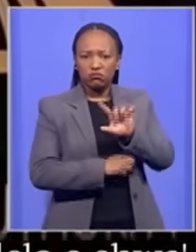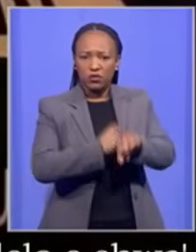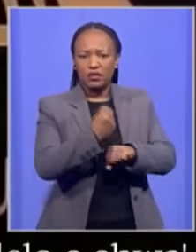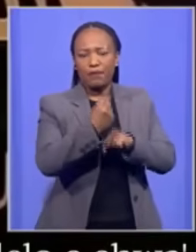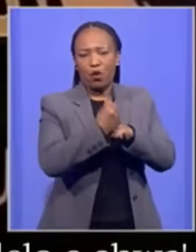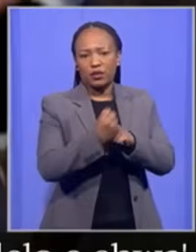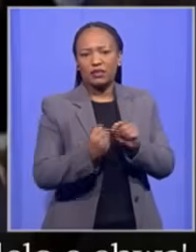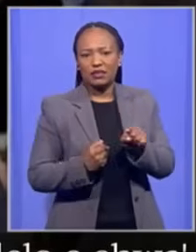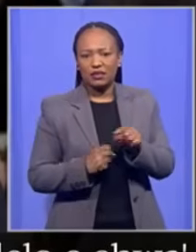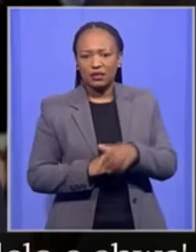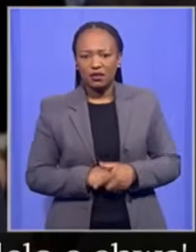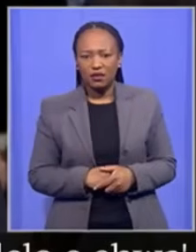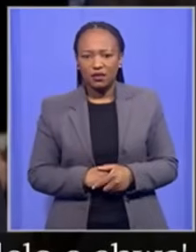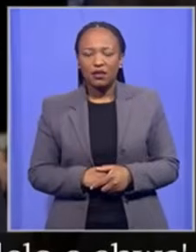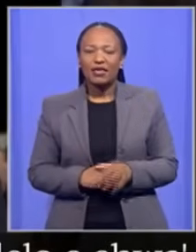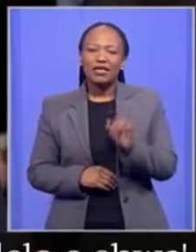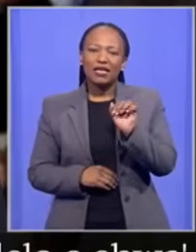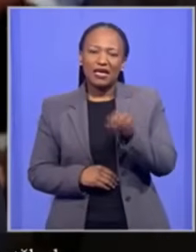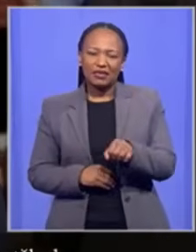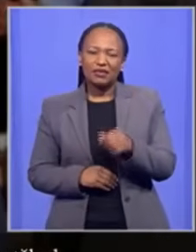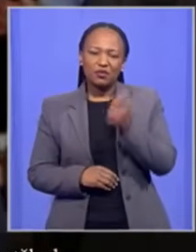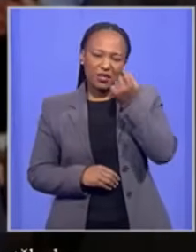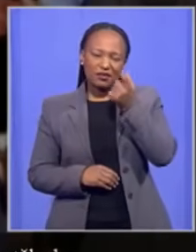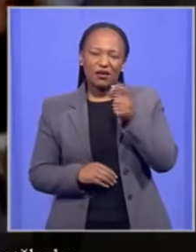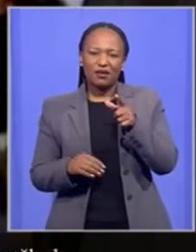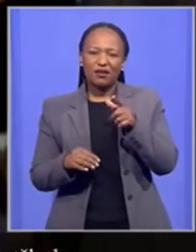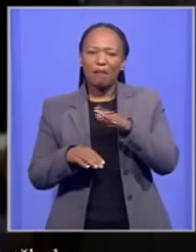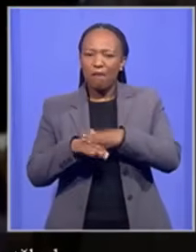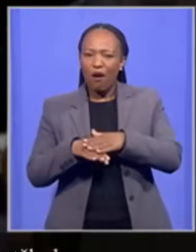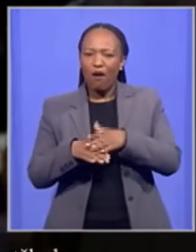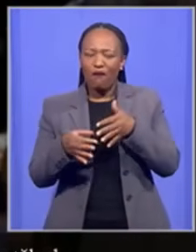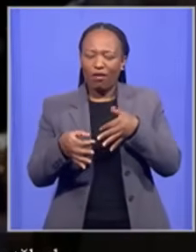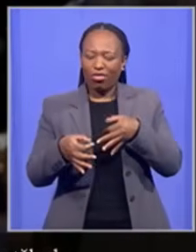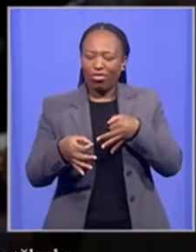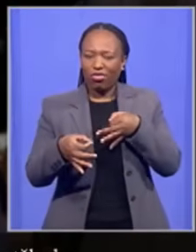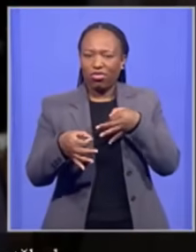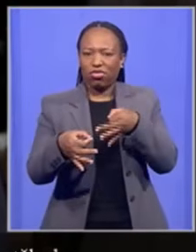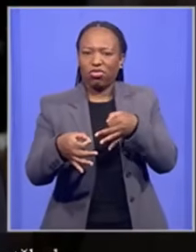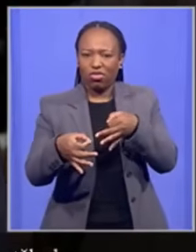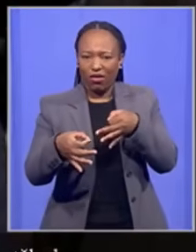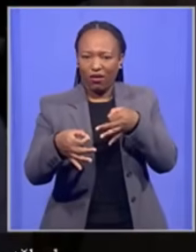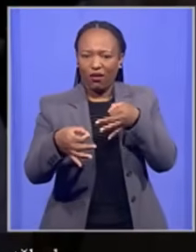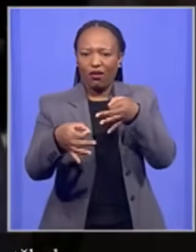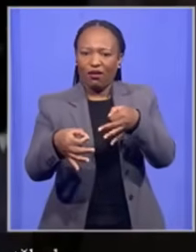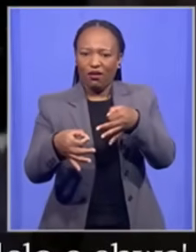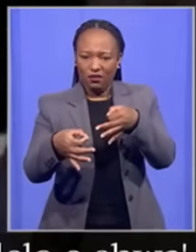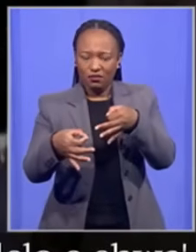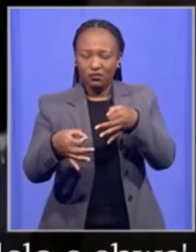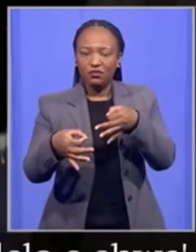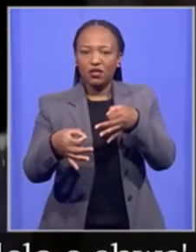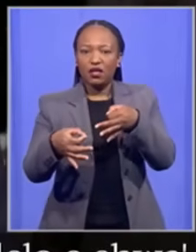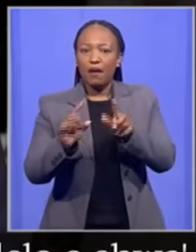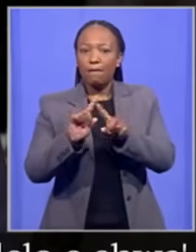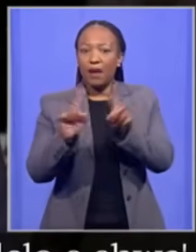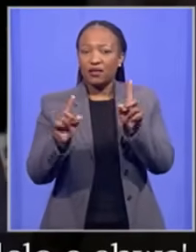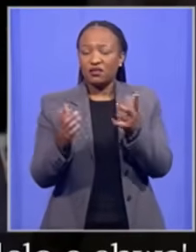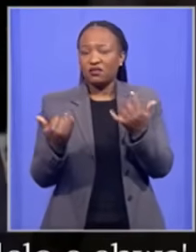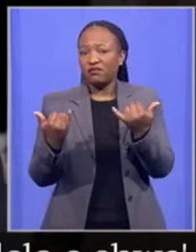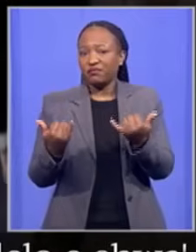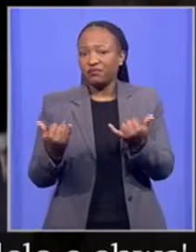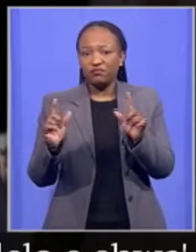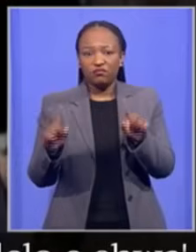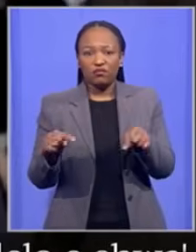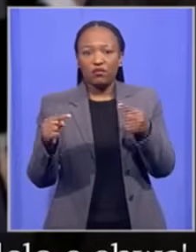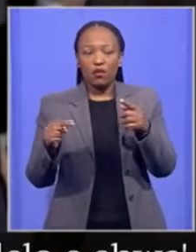course, the delay is regrettable, but we take the view that You can't have a situation where the Commission